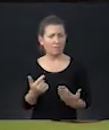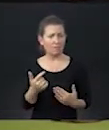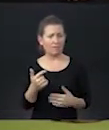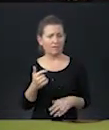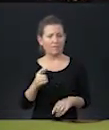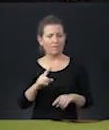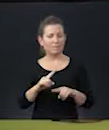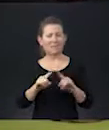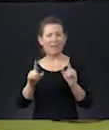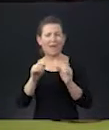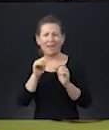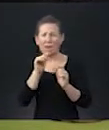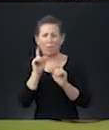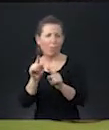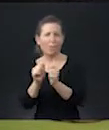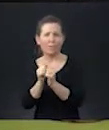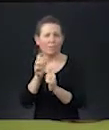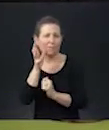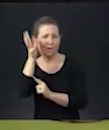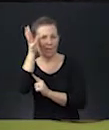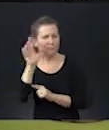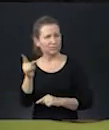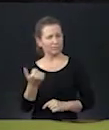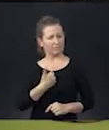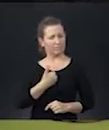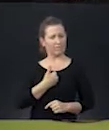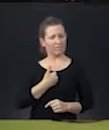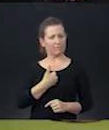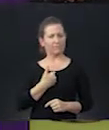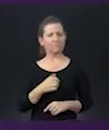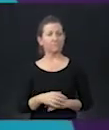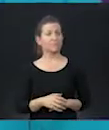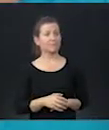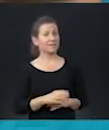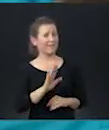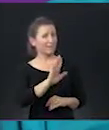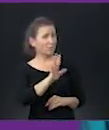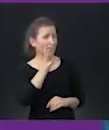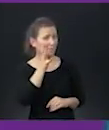any help, but not with a parent, just myself.